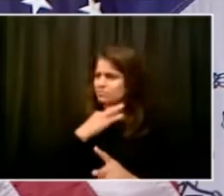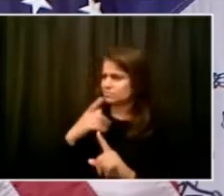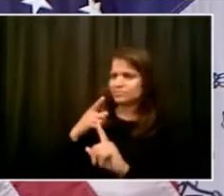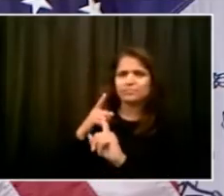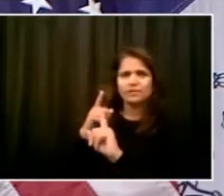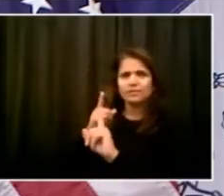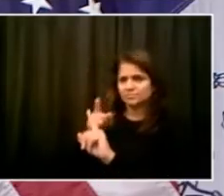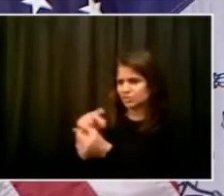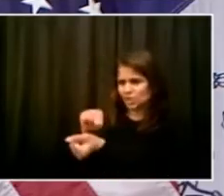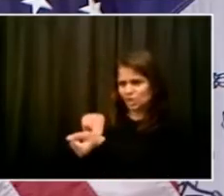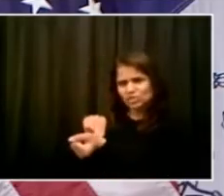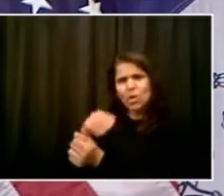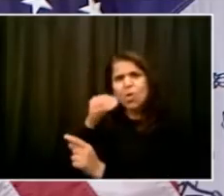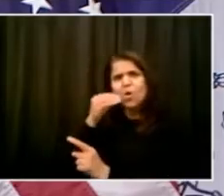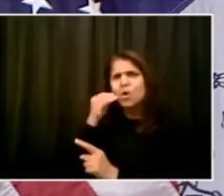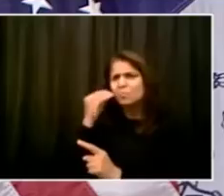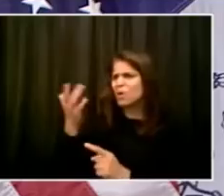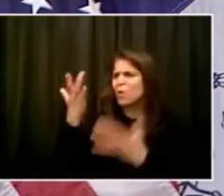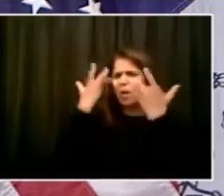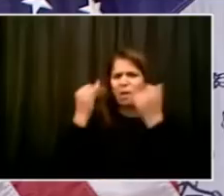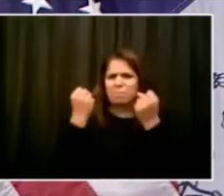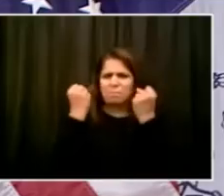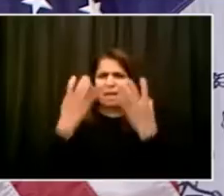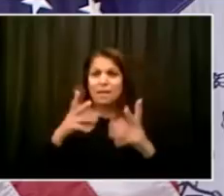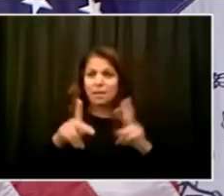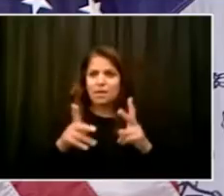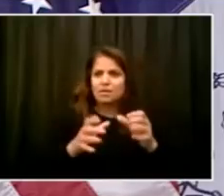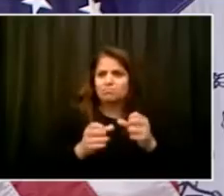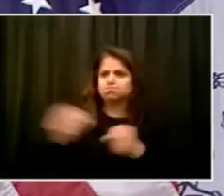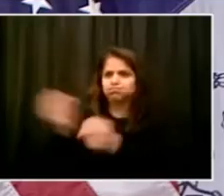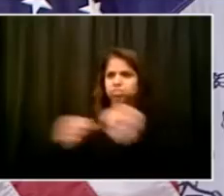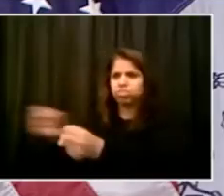used to stay closer together, extended families all under one roof,